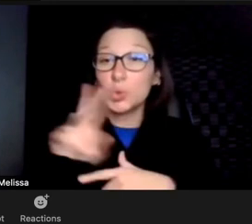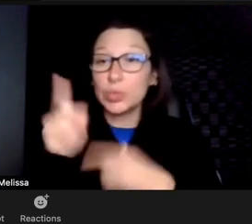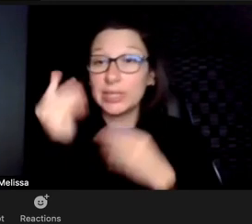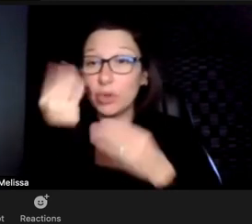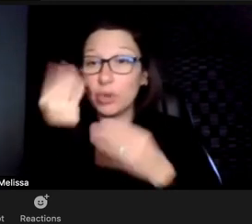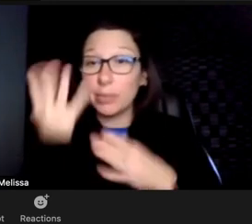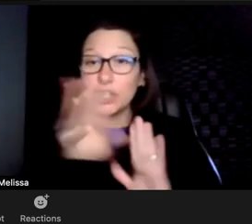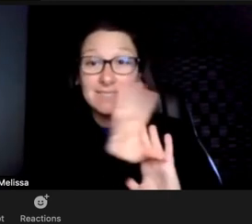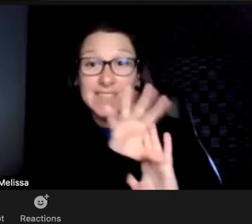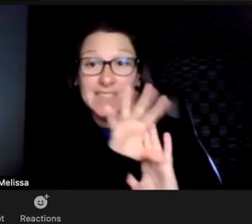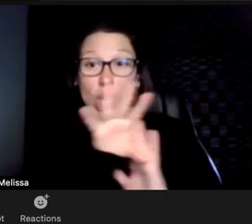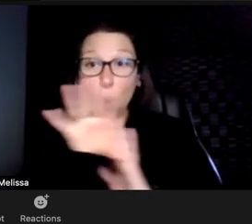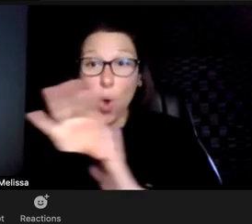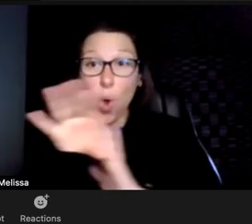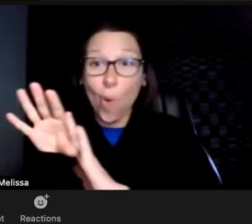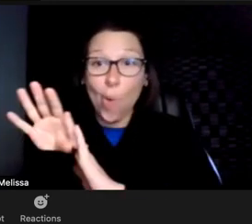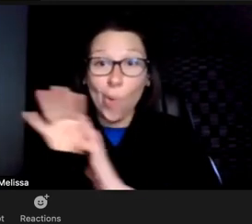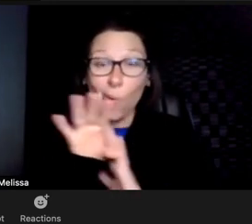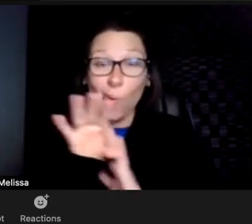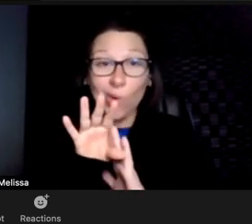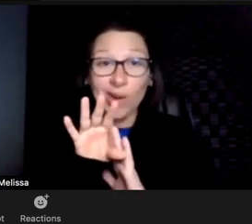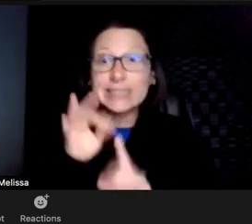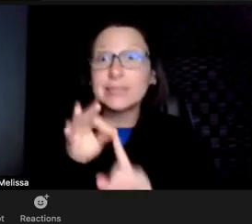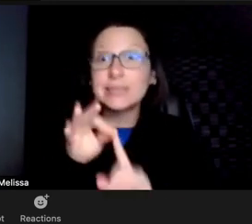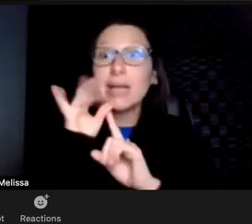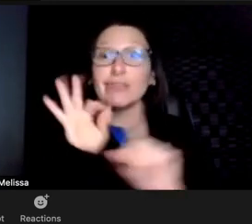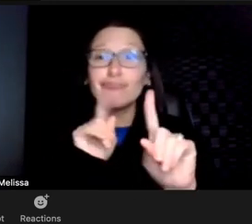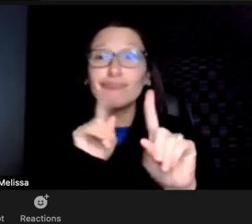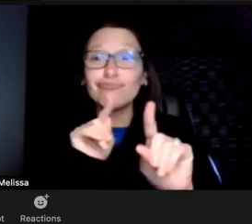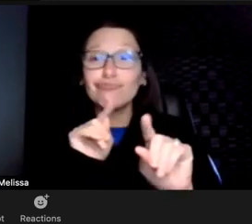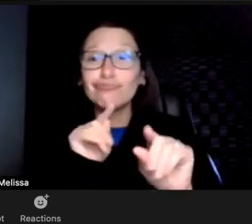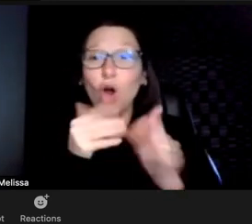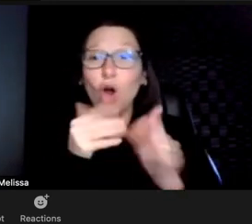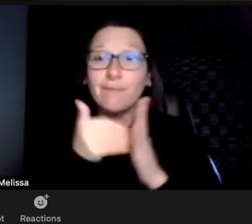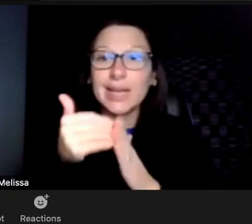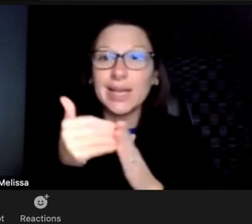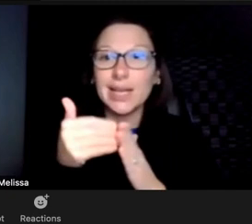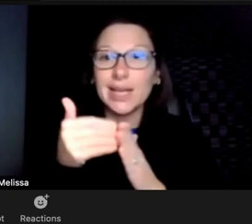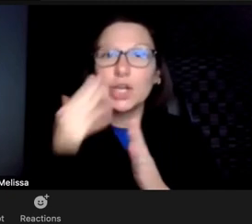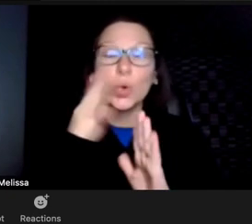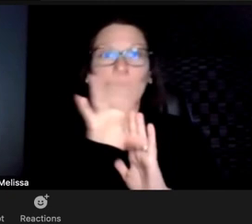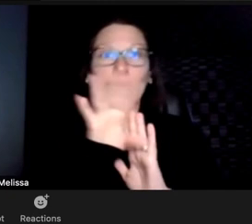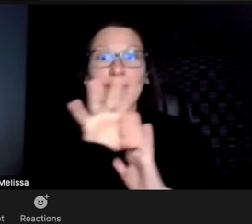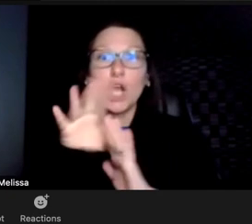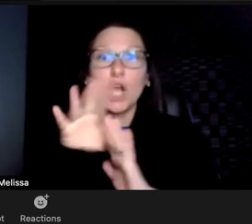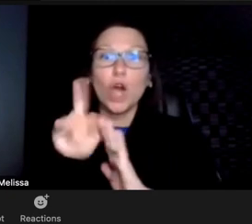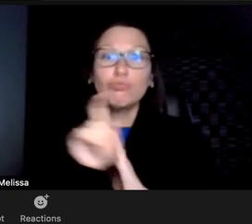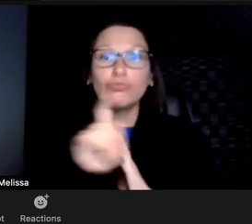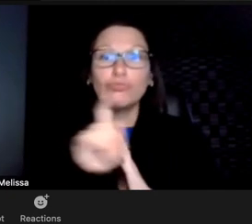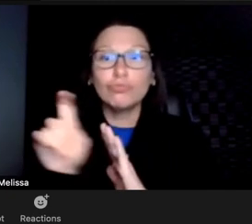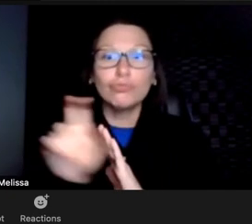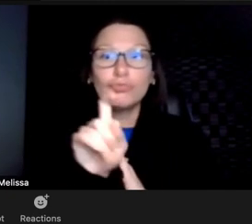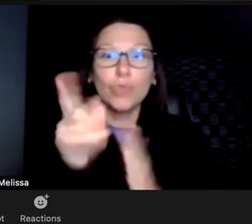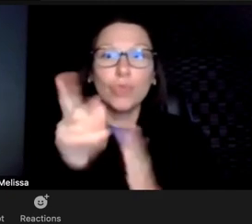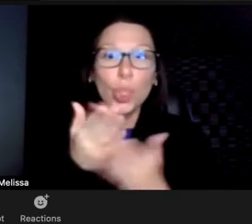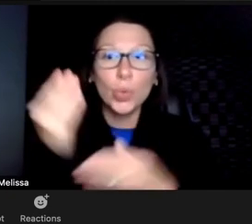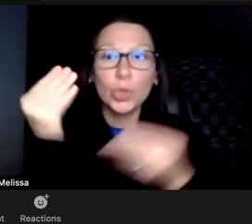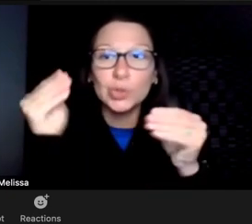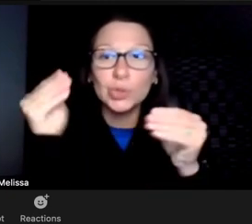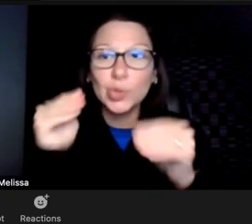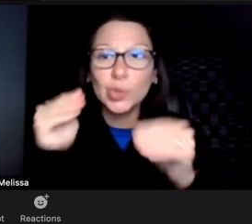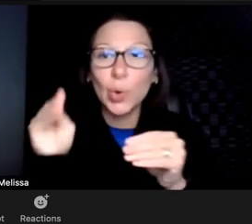place, especially if it's a place that you go to frequently. Have a video walking through the store that you can look at and pause, and you can